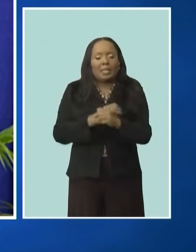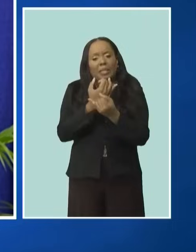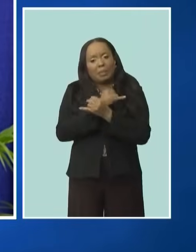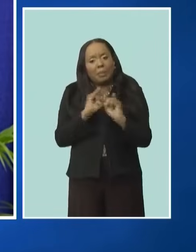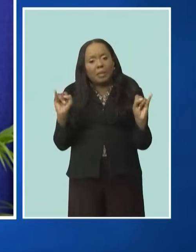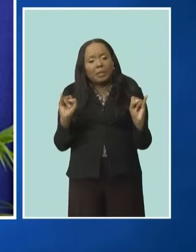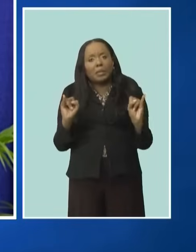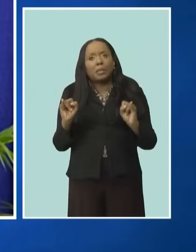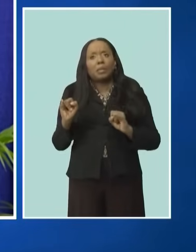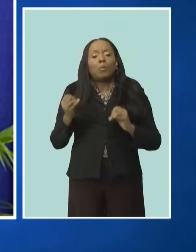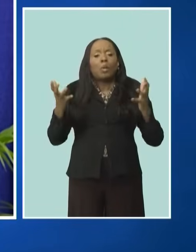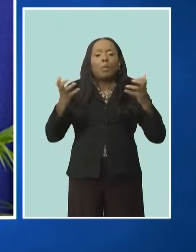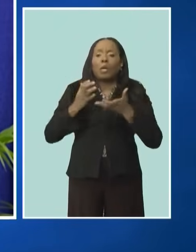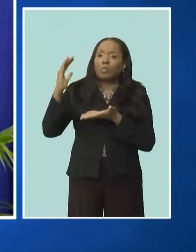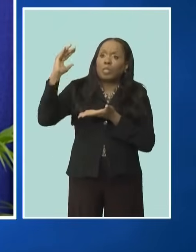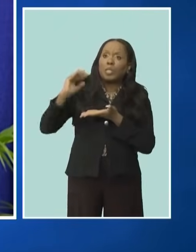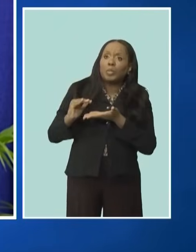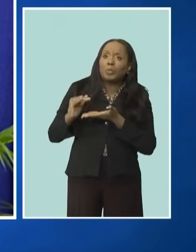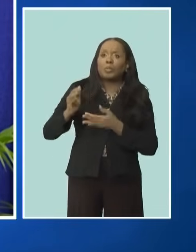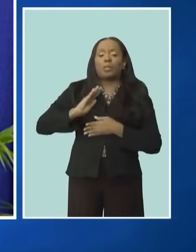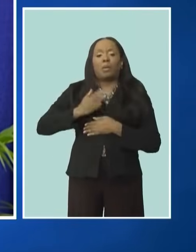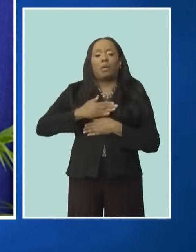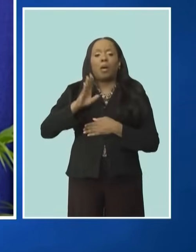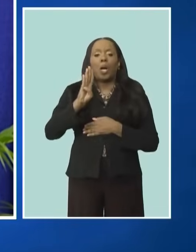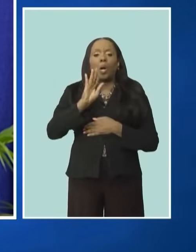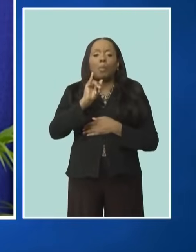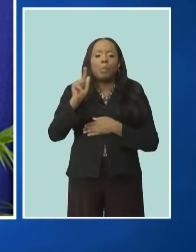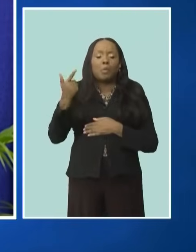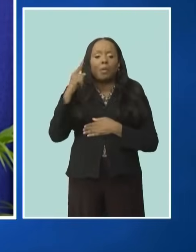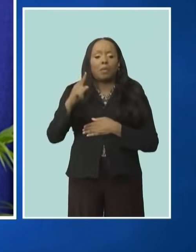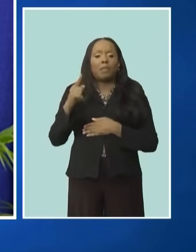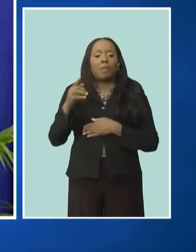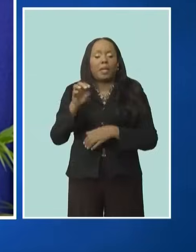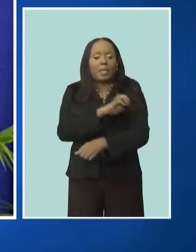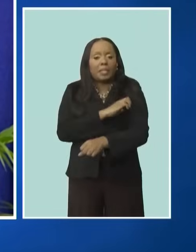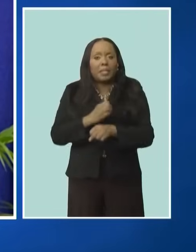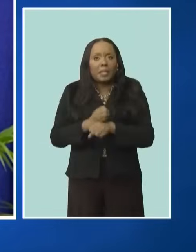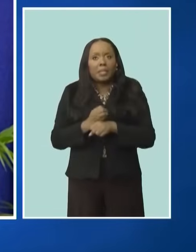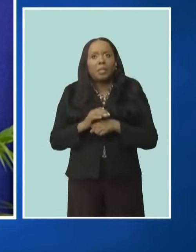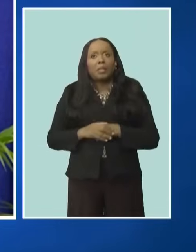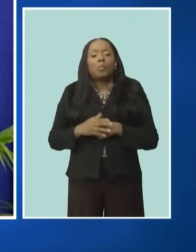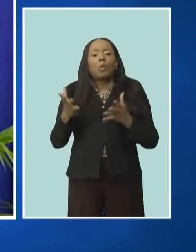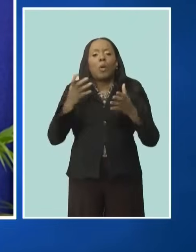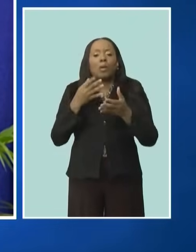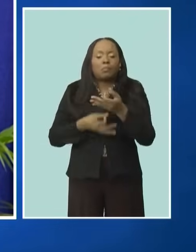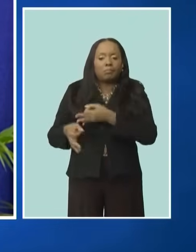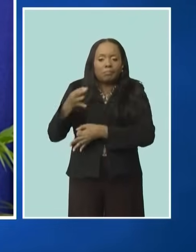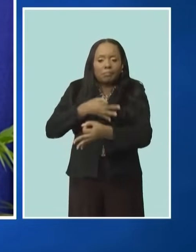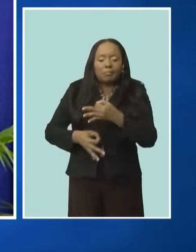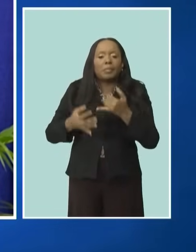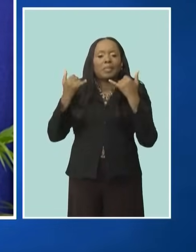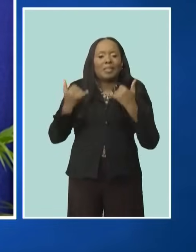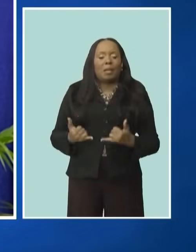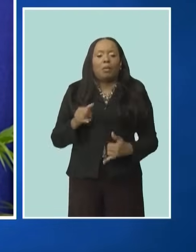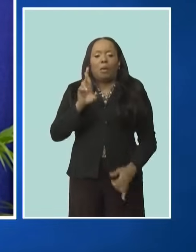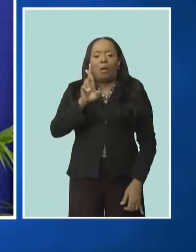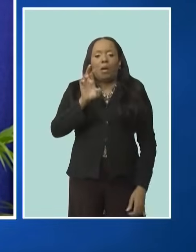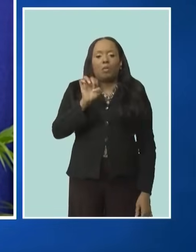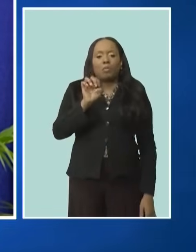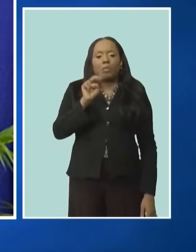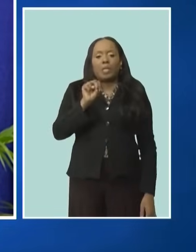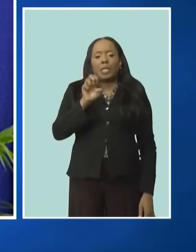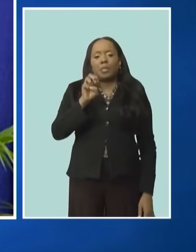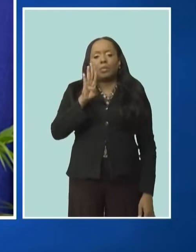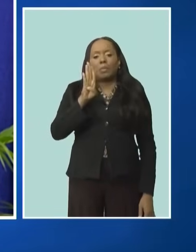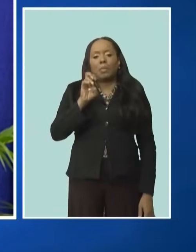Barbados's import bill for energy. Renewable energy replaces our fossil fuel sources. So